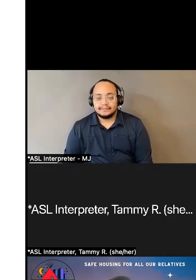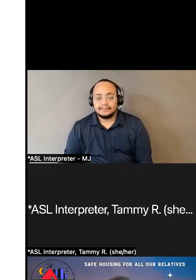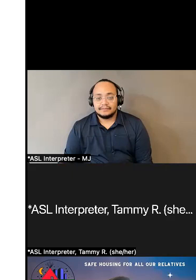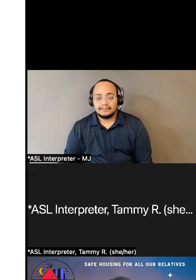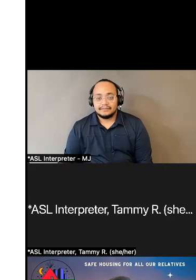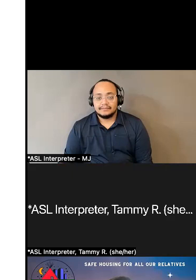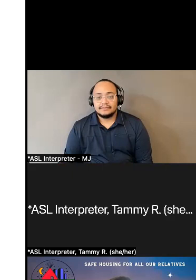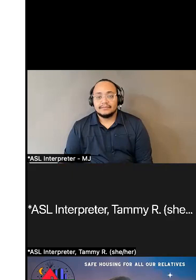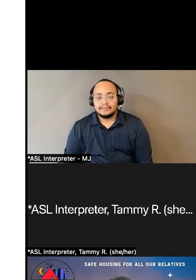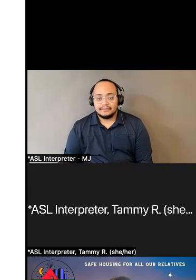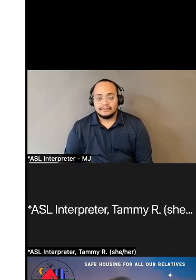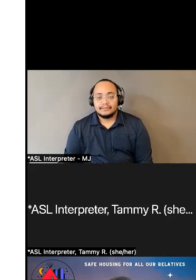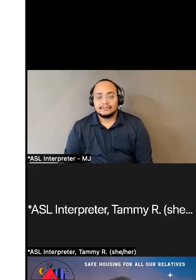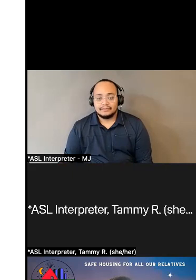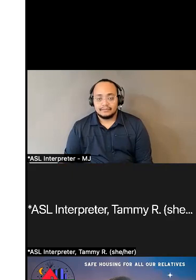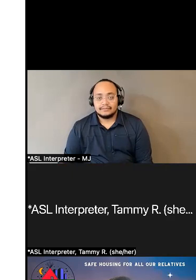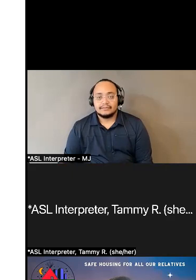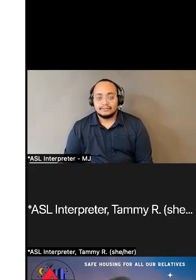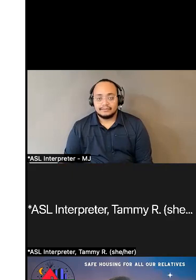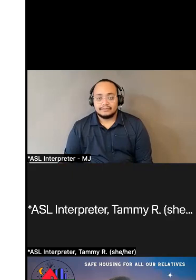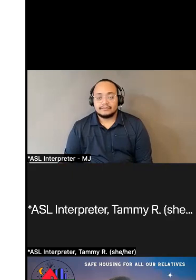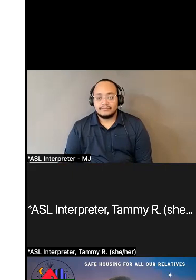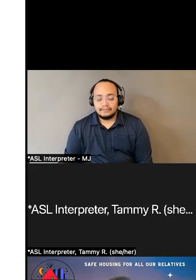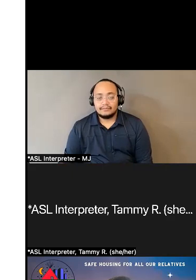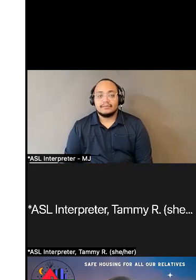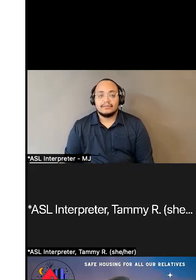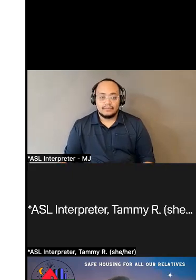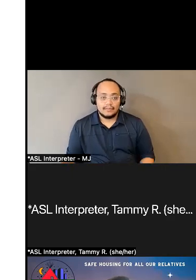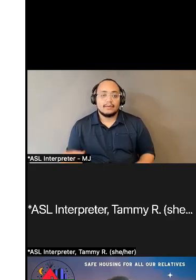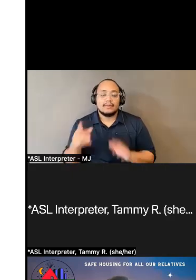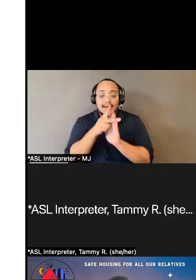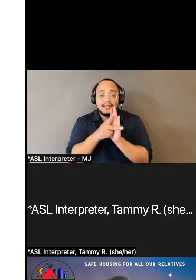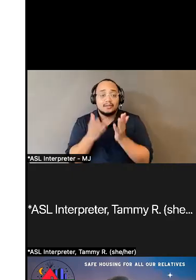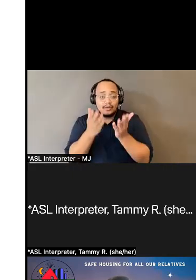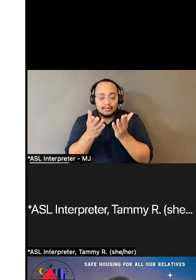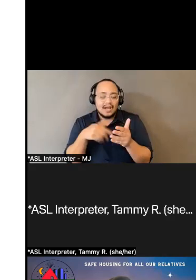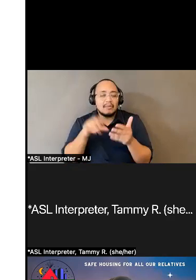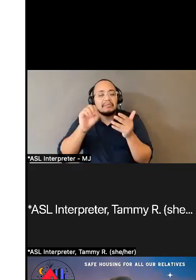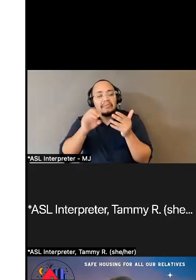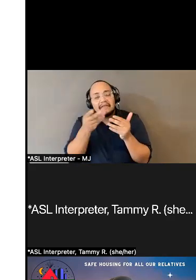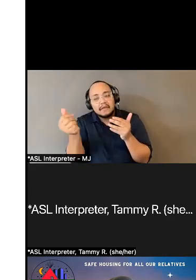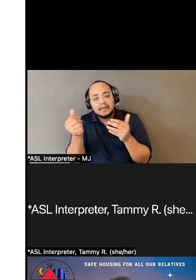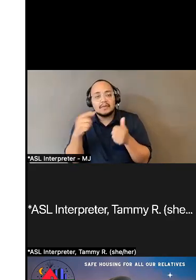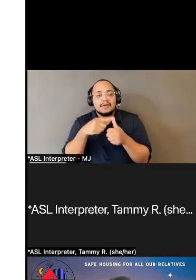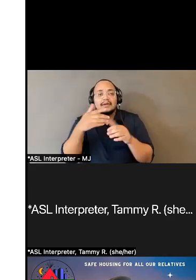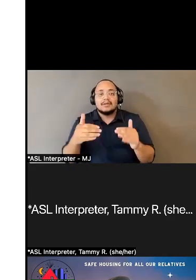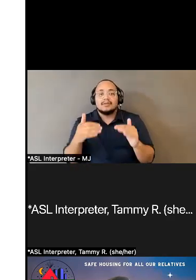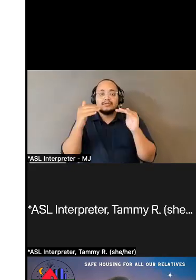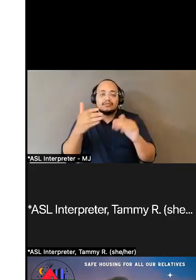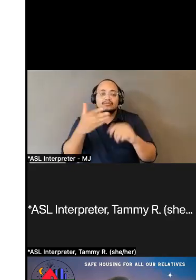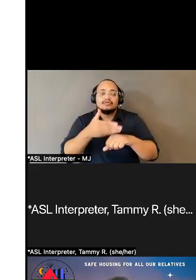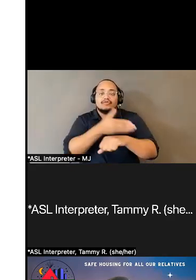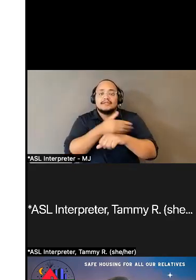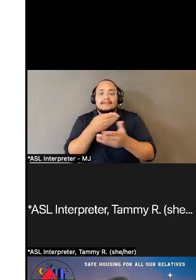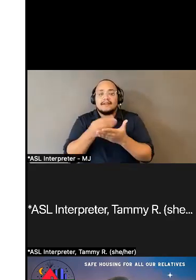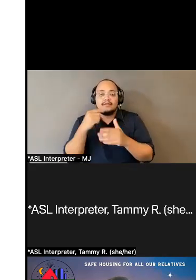And then we did have a few policy recommendations, and I will just read a couple of these. Increased funding for transportation, increased funding for housing